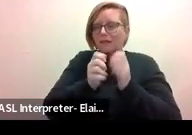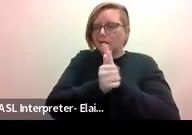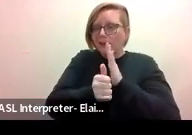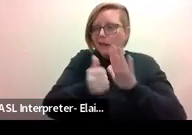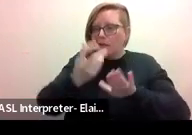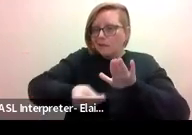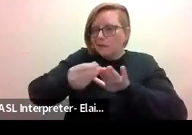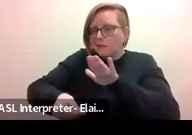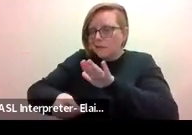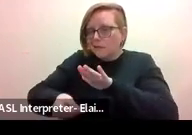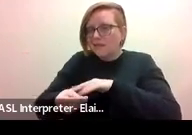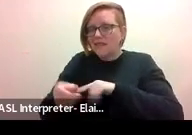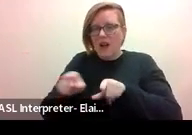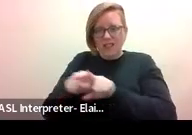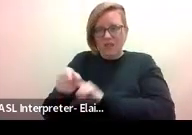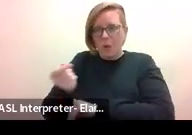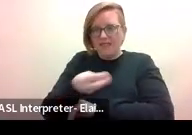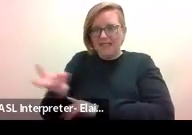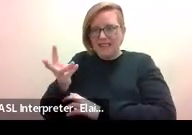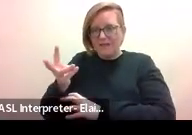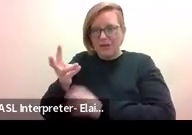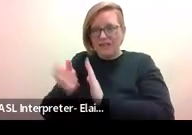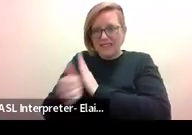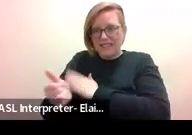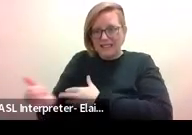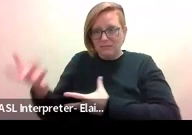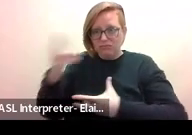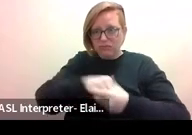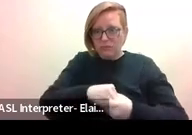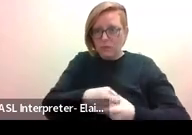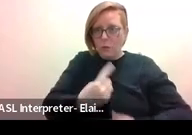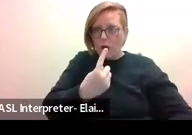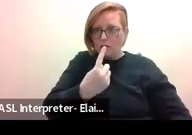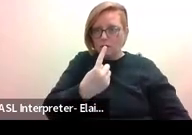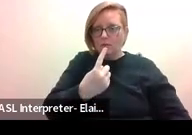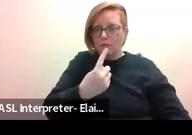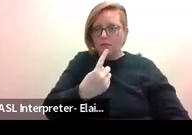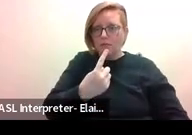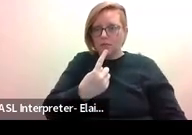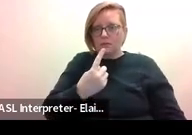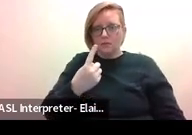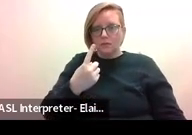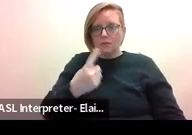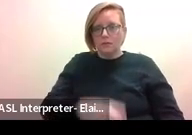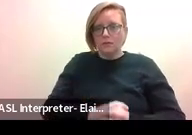kind of say it's multiple skills because there is more than one skill involved in reading.